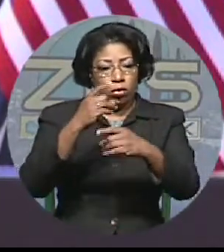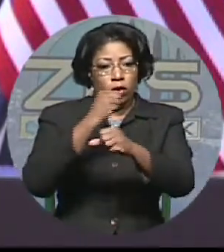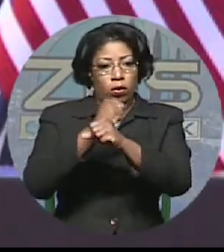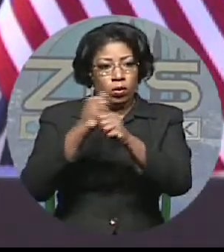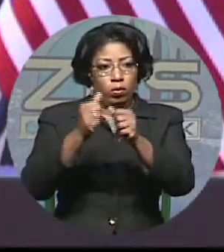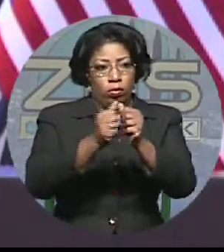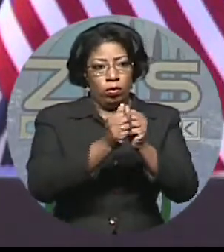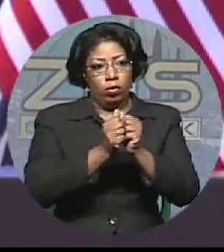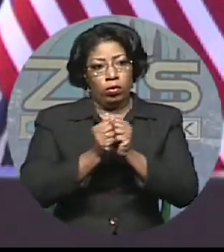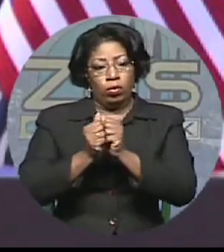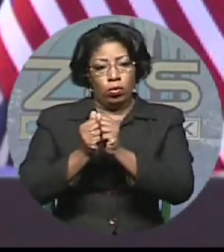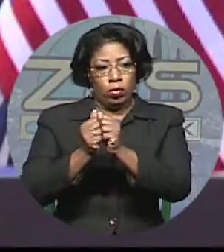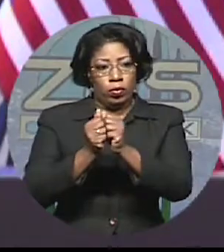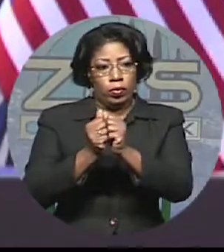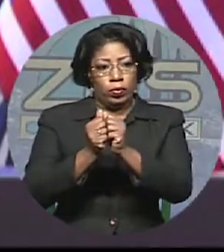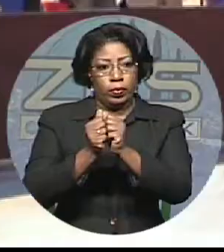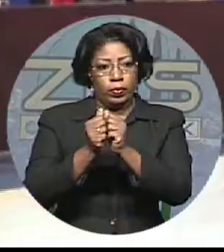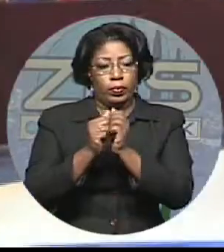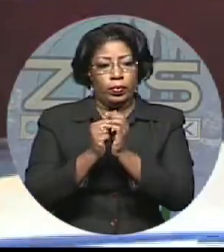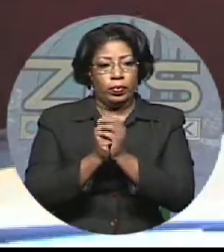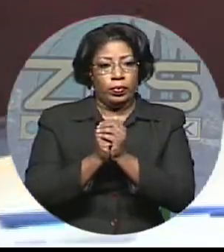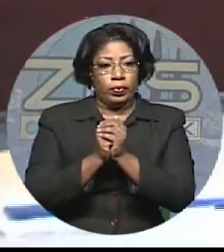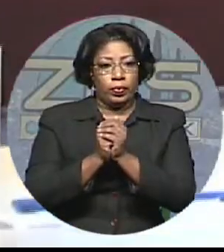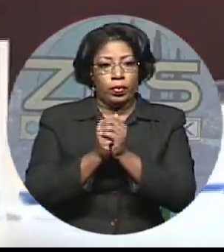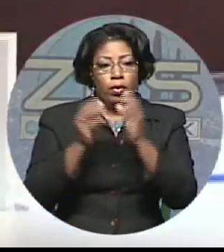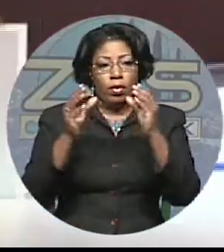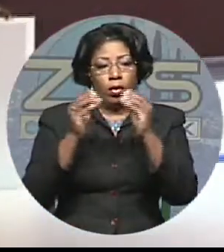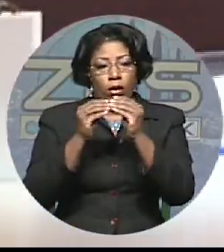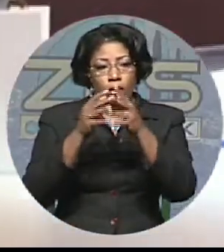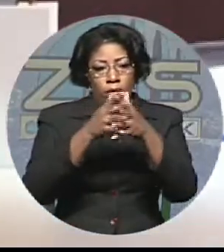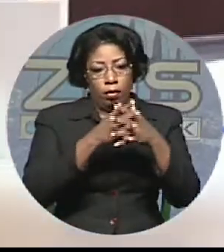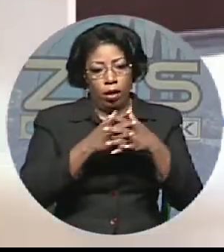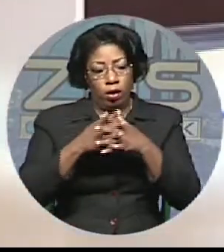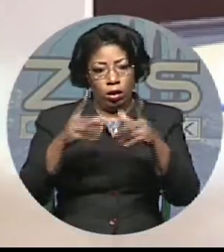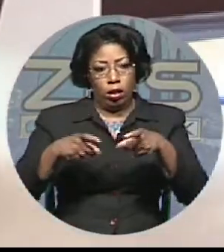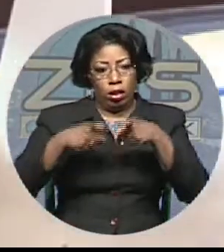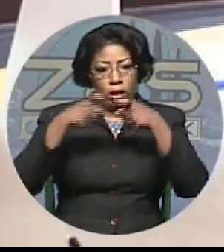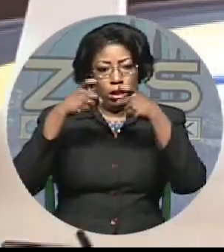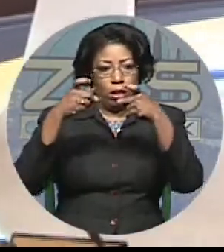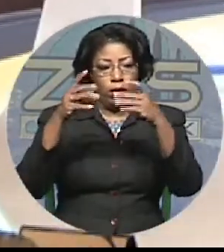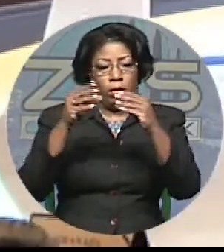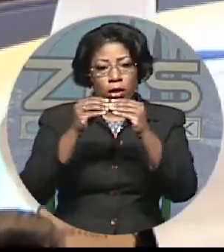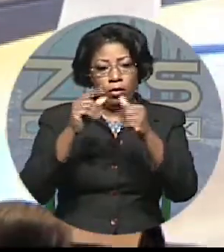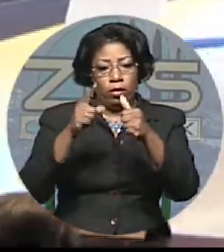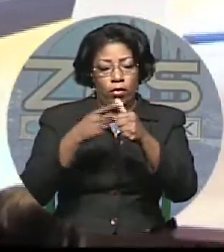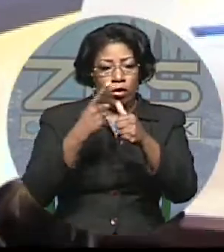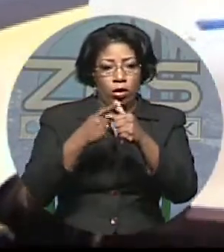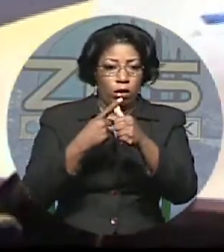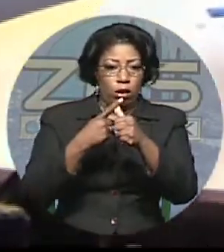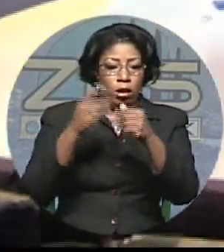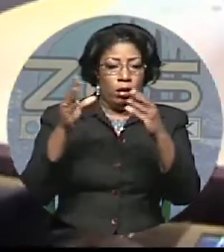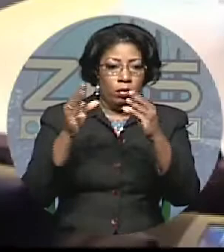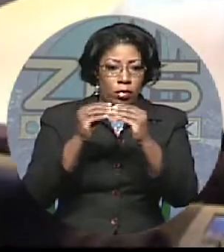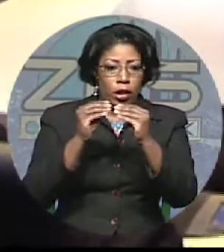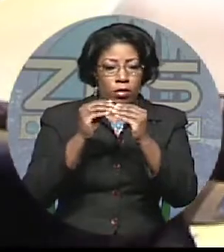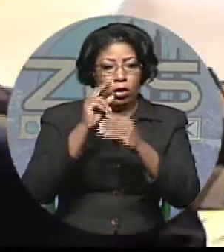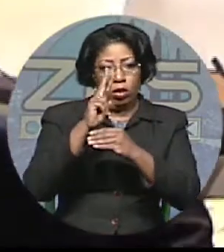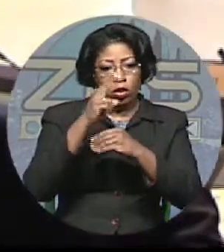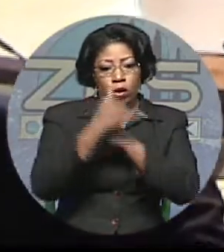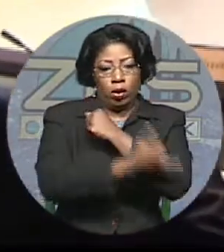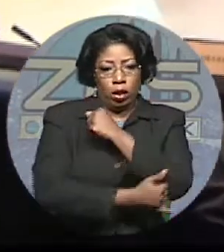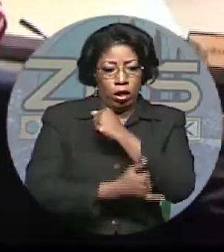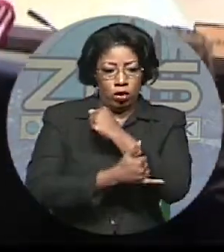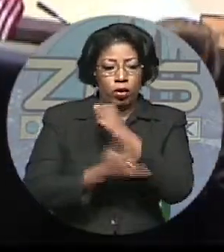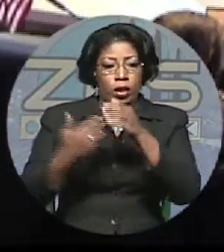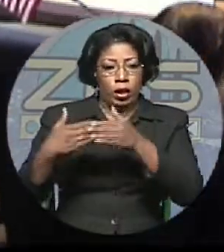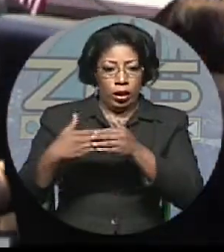cooperation in the hemisphere. The Summit of the Americas provided a forum for the first formal meeting of the two countries'